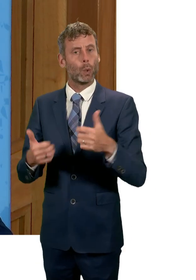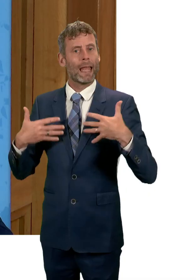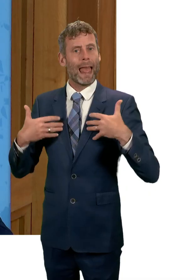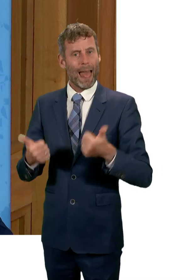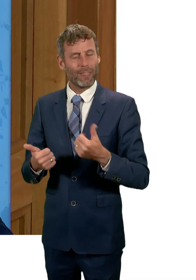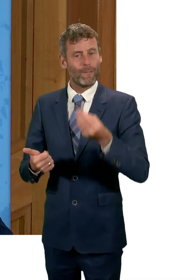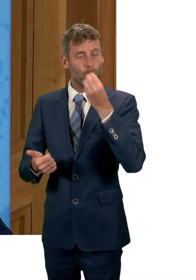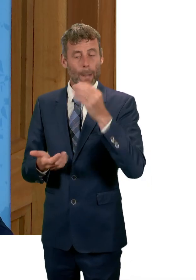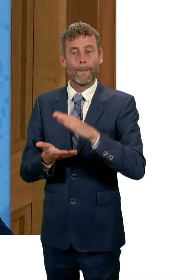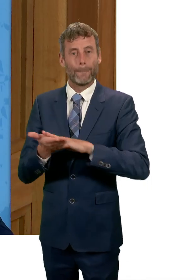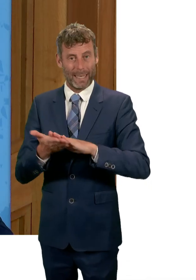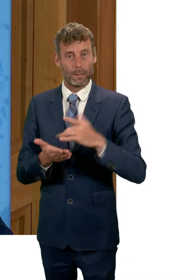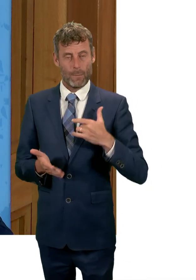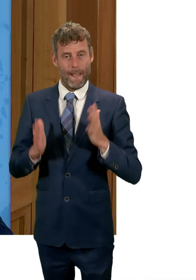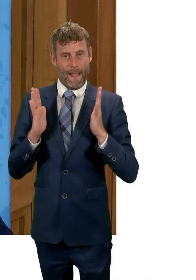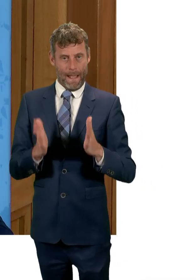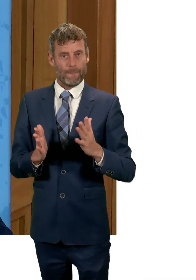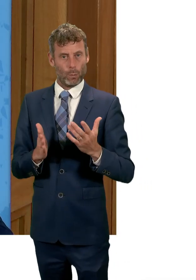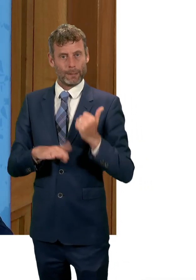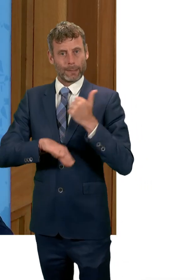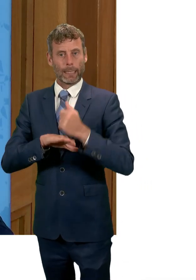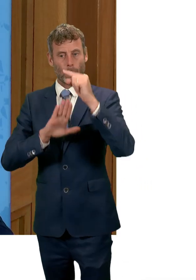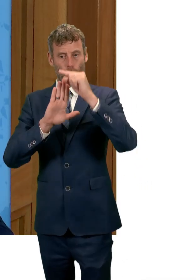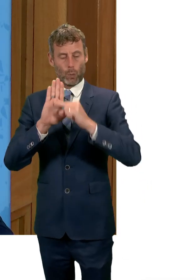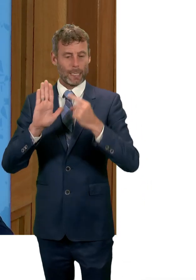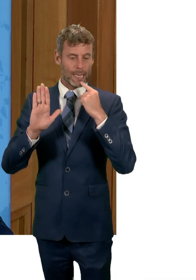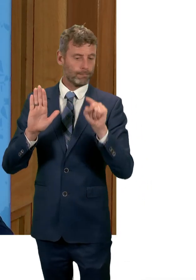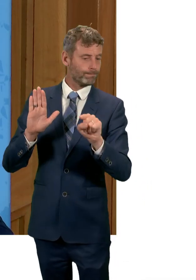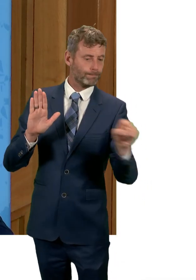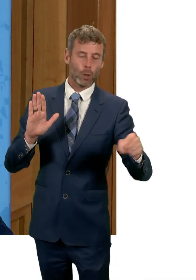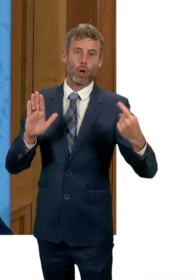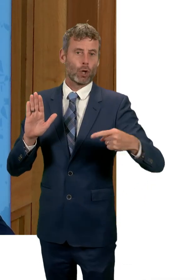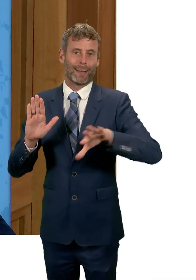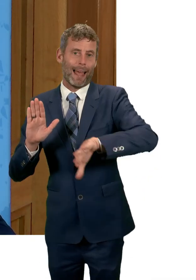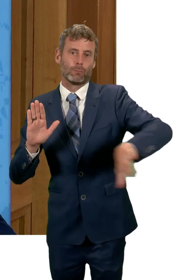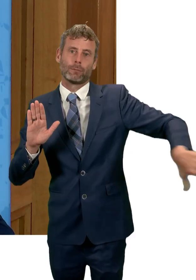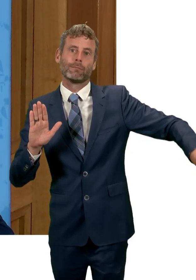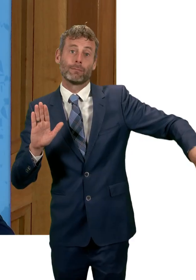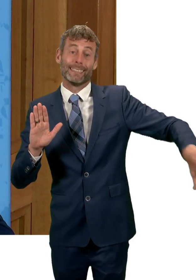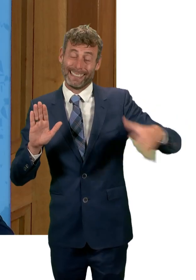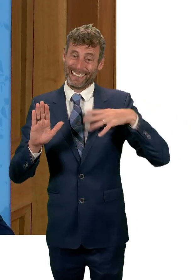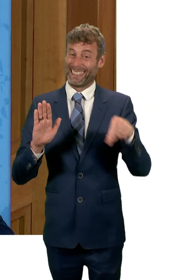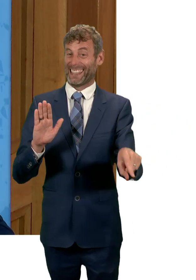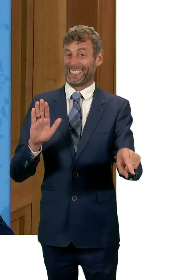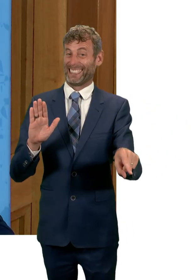environmentally sustainable food choices, that makes it an awful lot easier than it is currently. And this